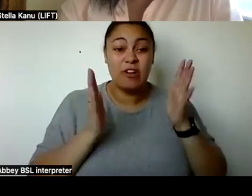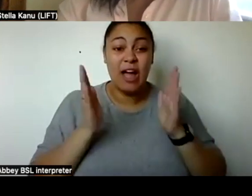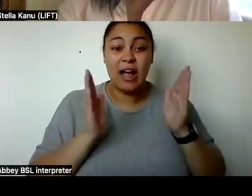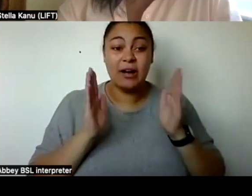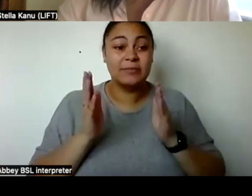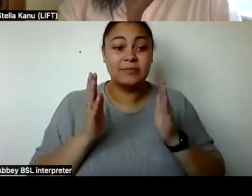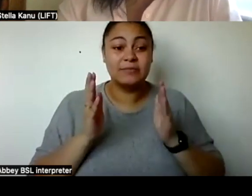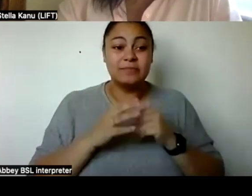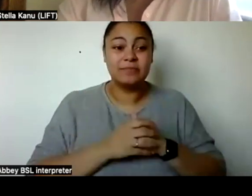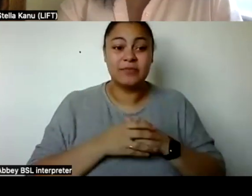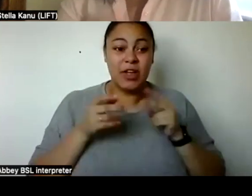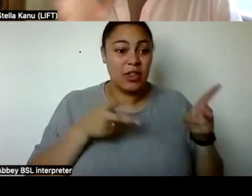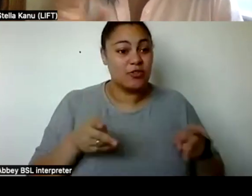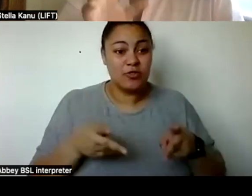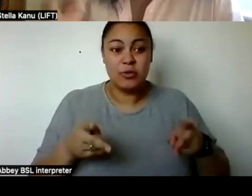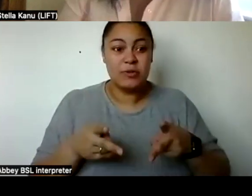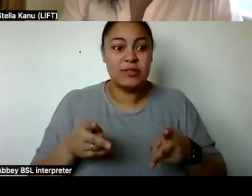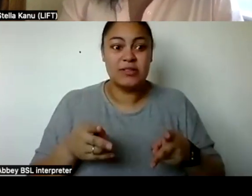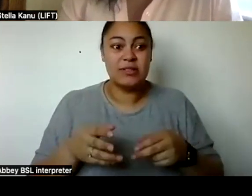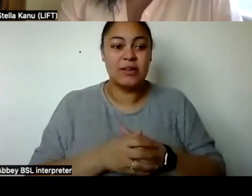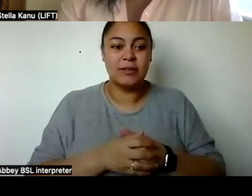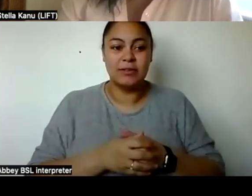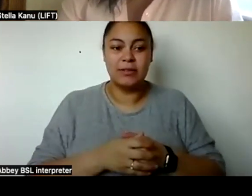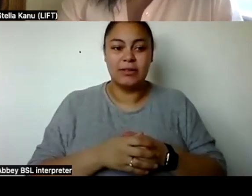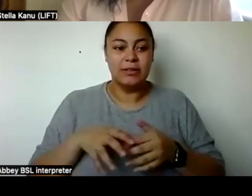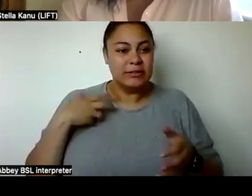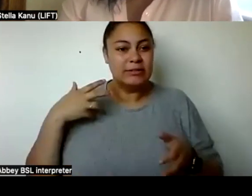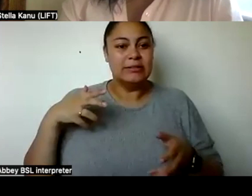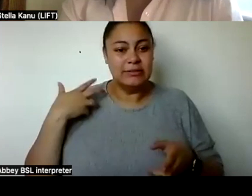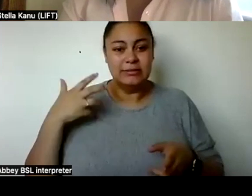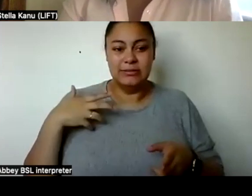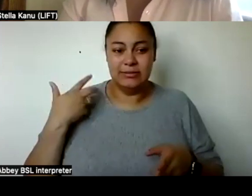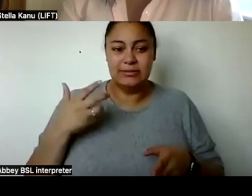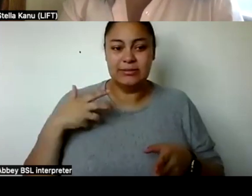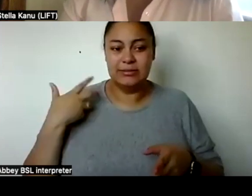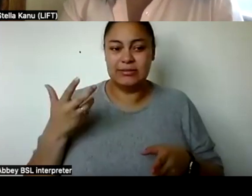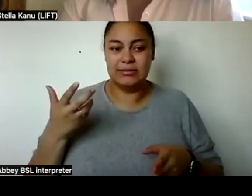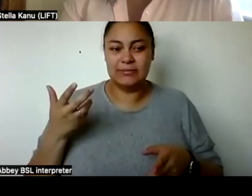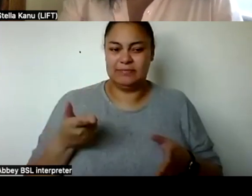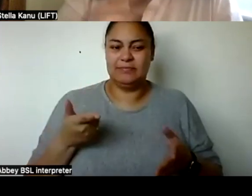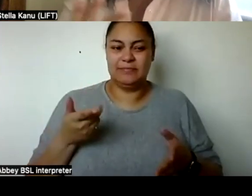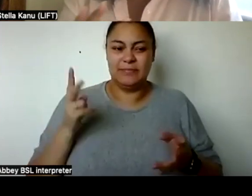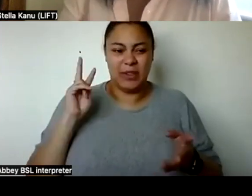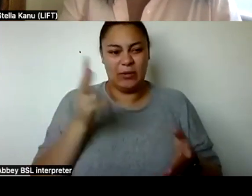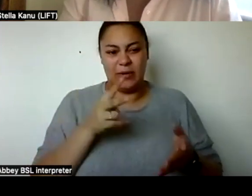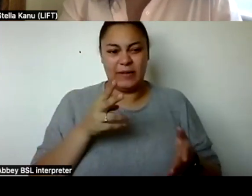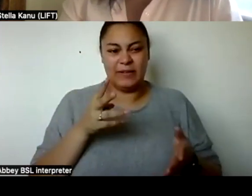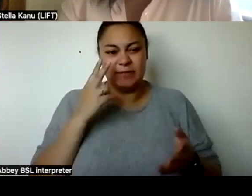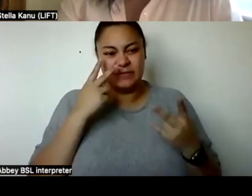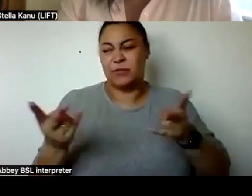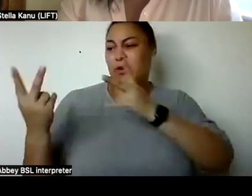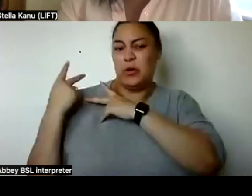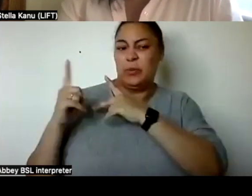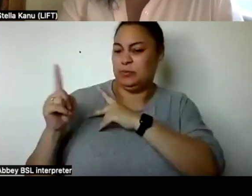of and the agitation that has forced us to kind of really look at and review what we're doing and maybe slightly